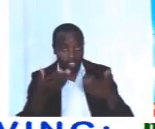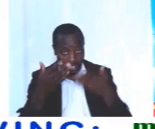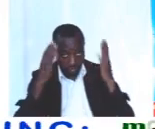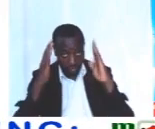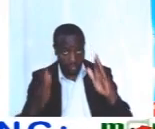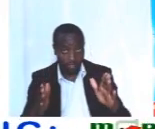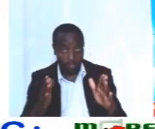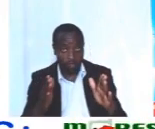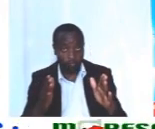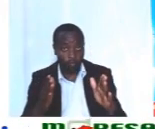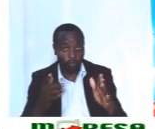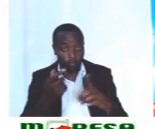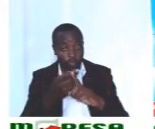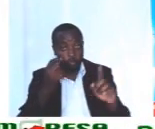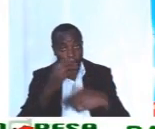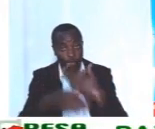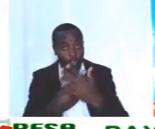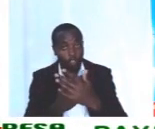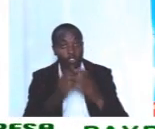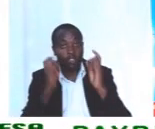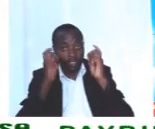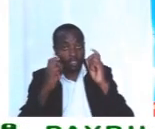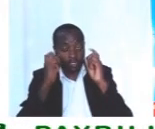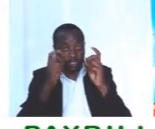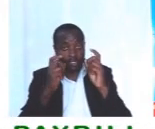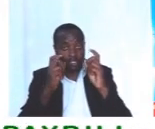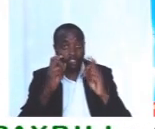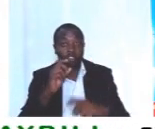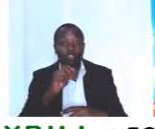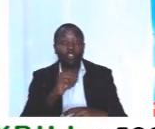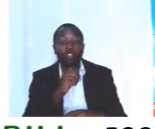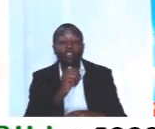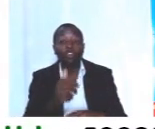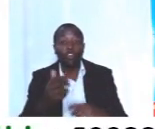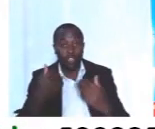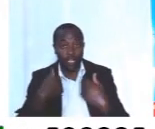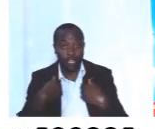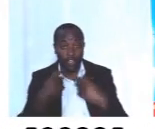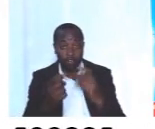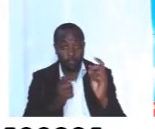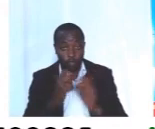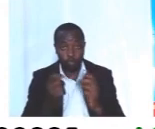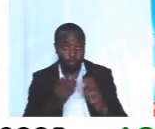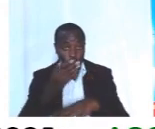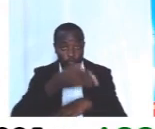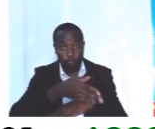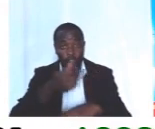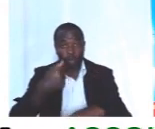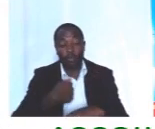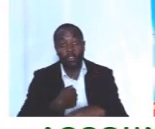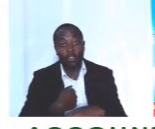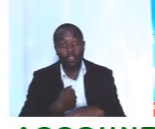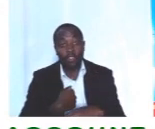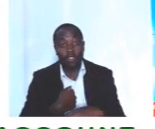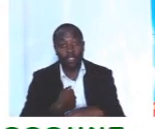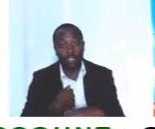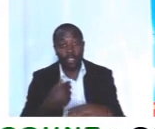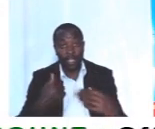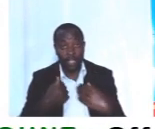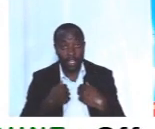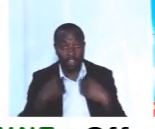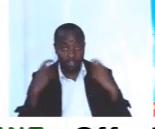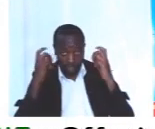from willful sins. Let them not have dominion over me. Then I shall be blameless,